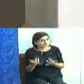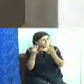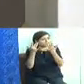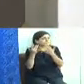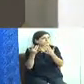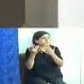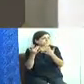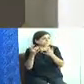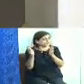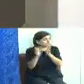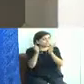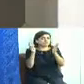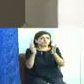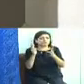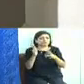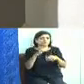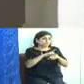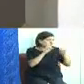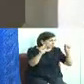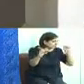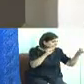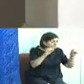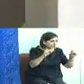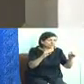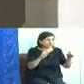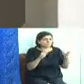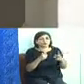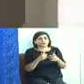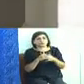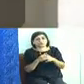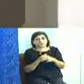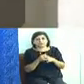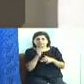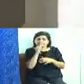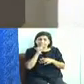burned down, in spite of earthquakes. I mean, you just endure.